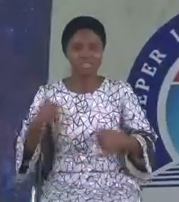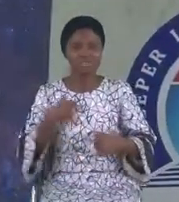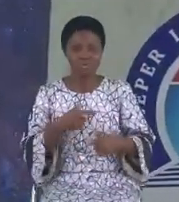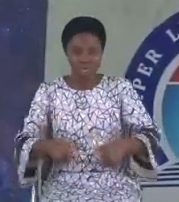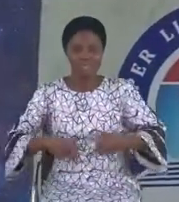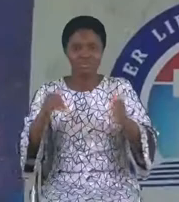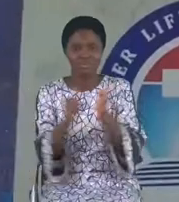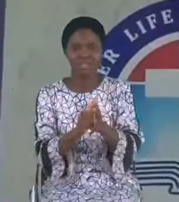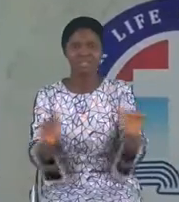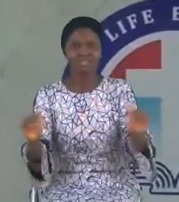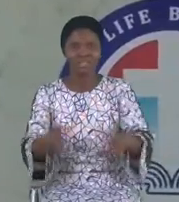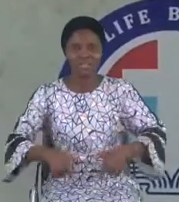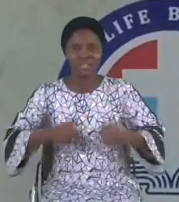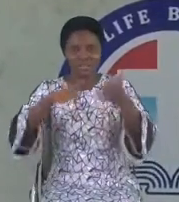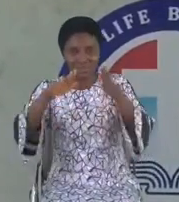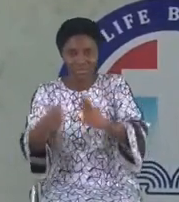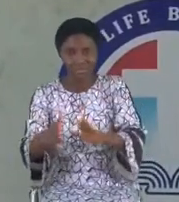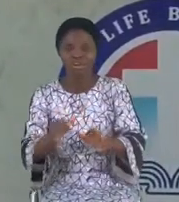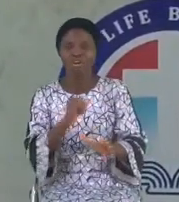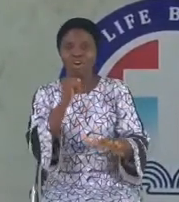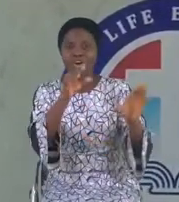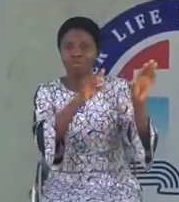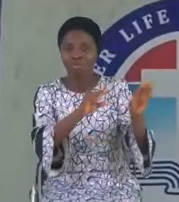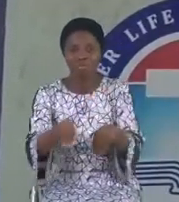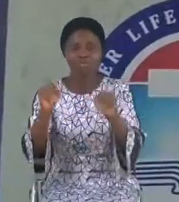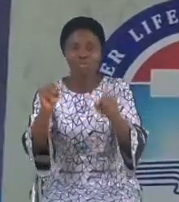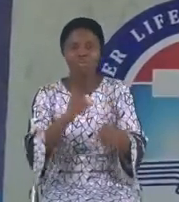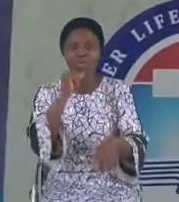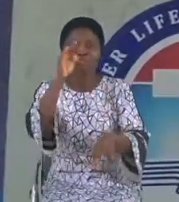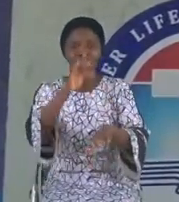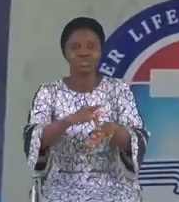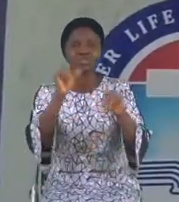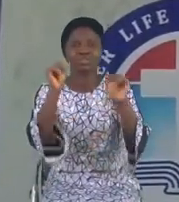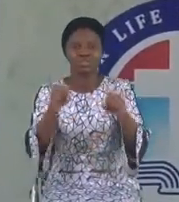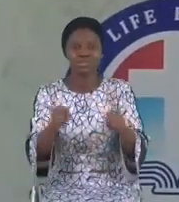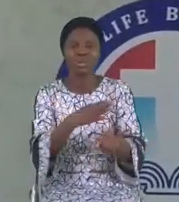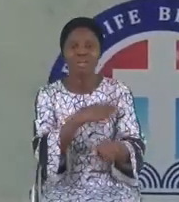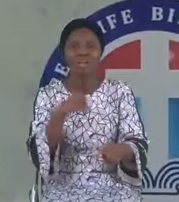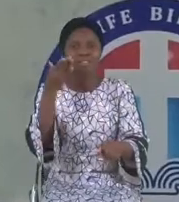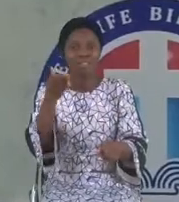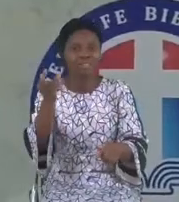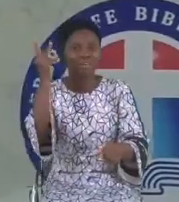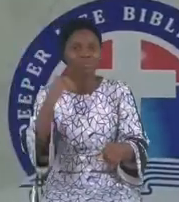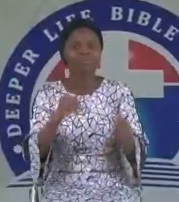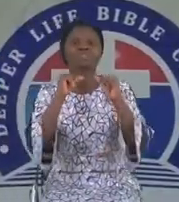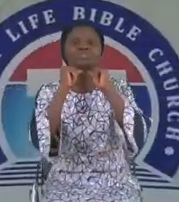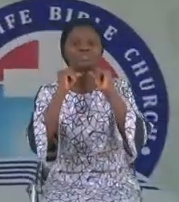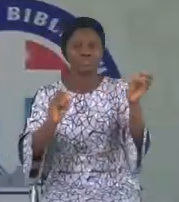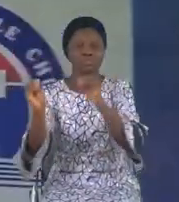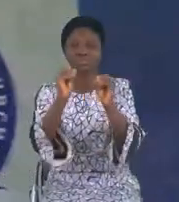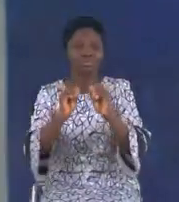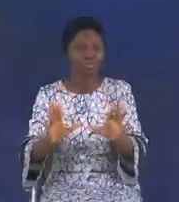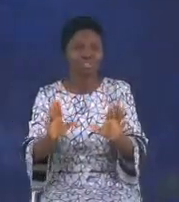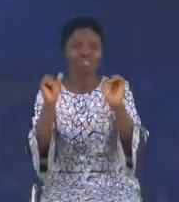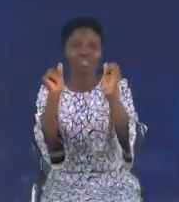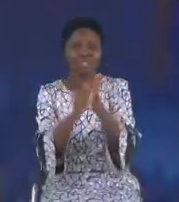there immovable untouchable and there is there was nothing that could change us it says it tells us